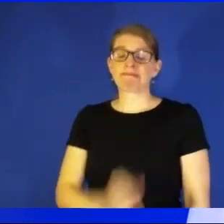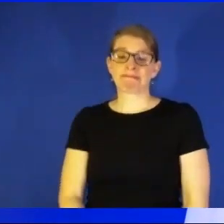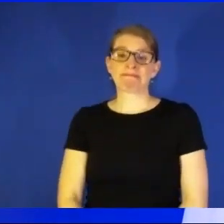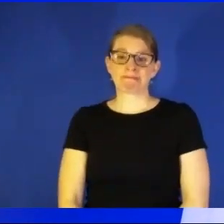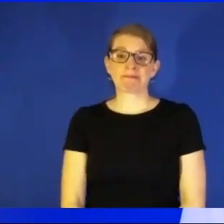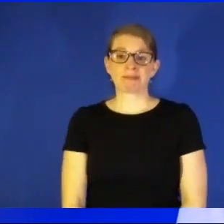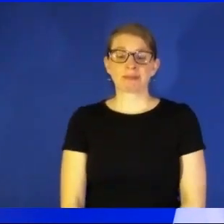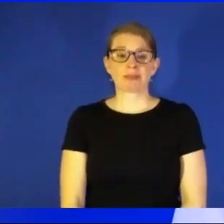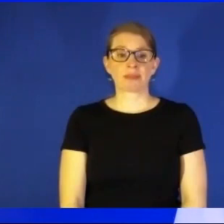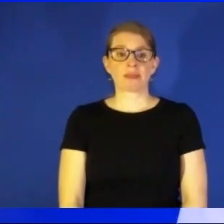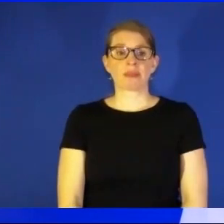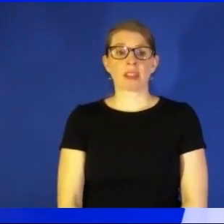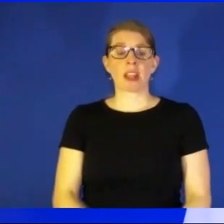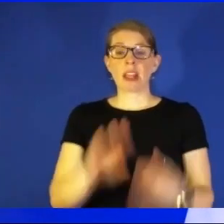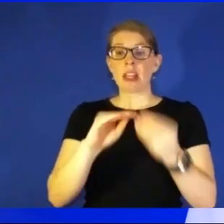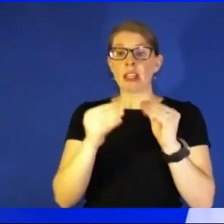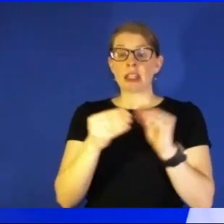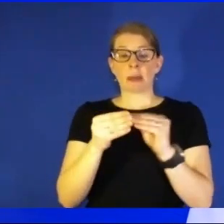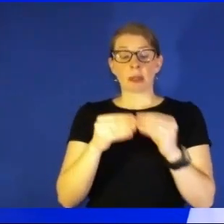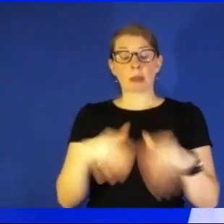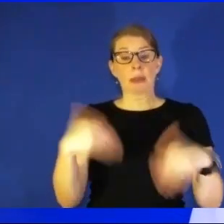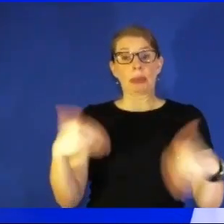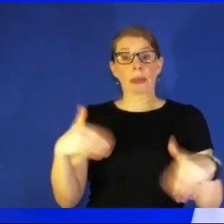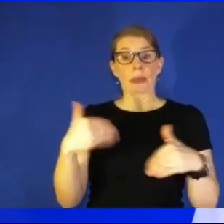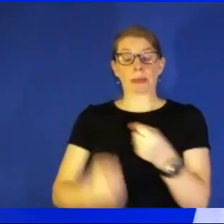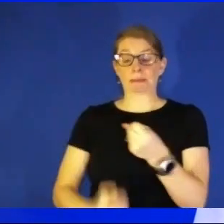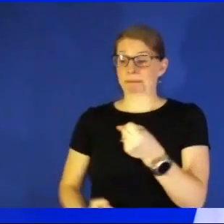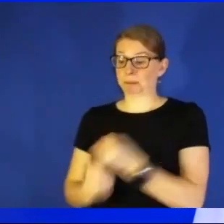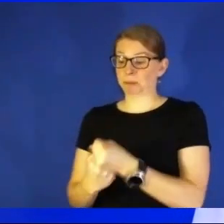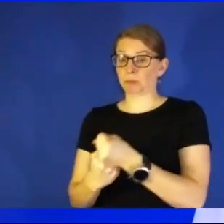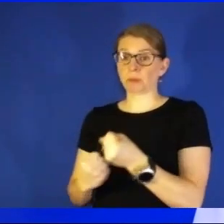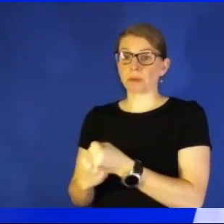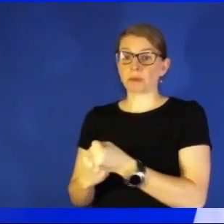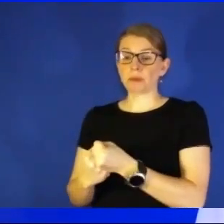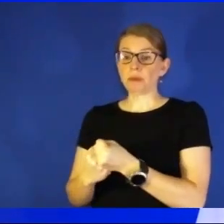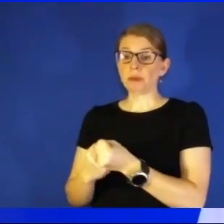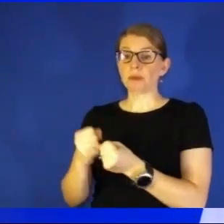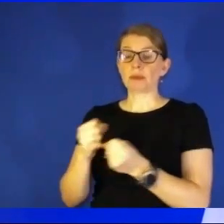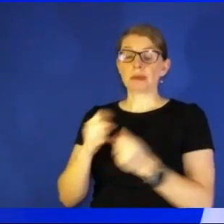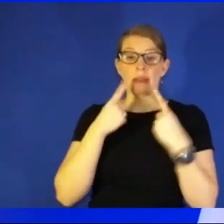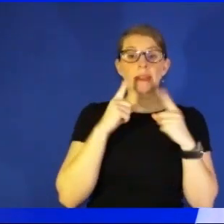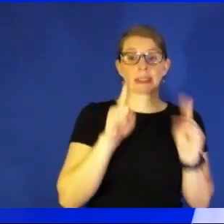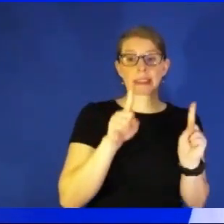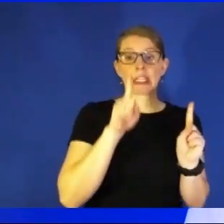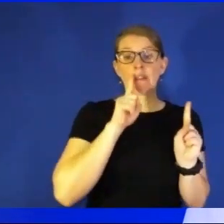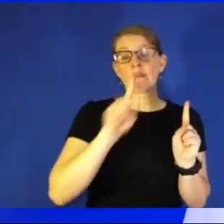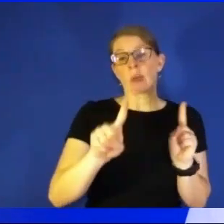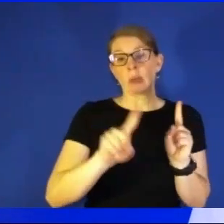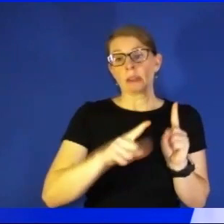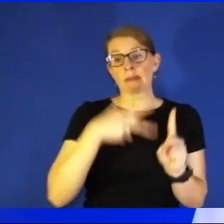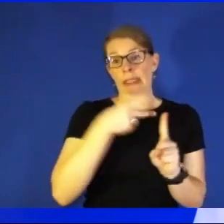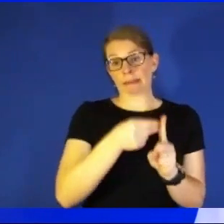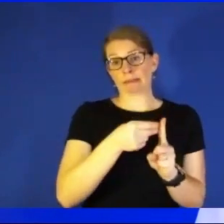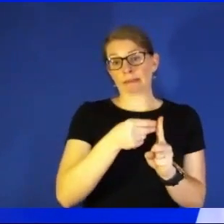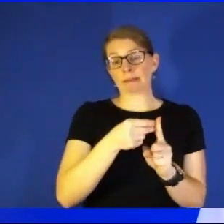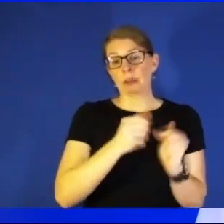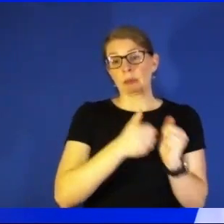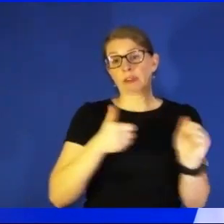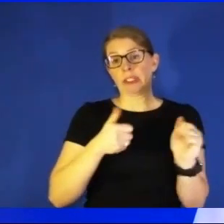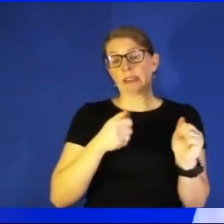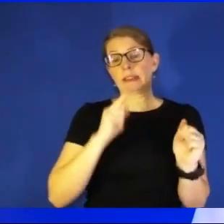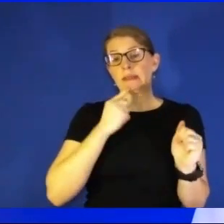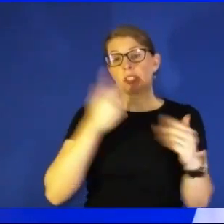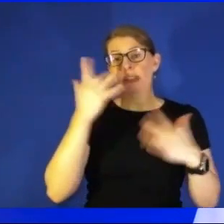the numbers continue to overwhelmingly support the efficacy of vaccination and helping prevent severe disease and death. So we would